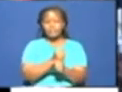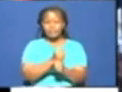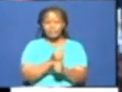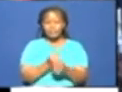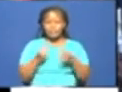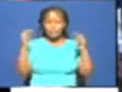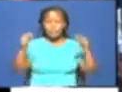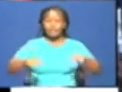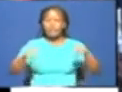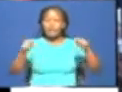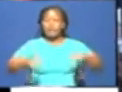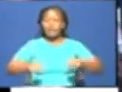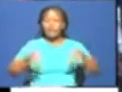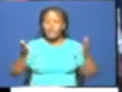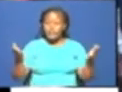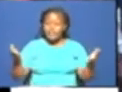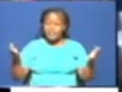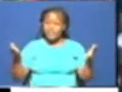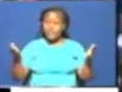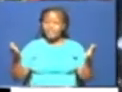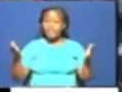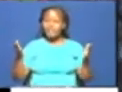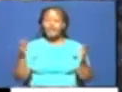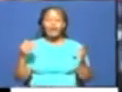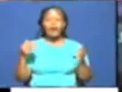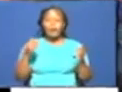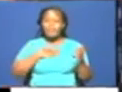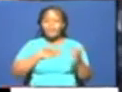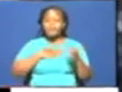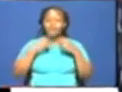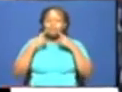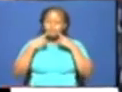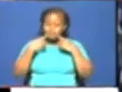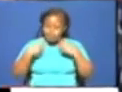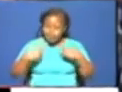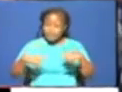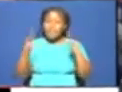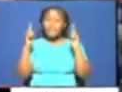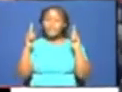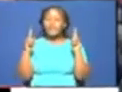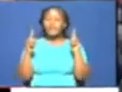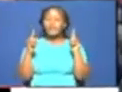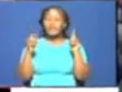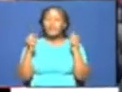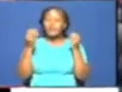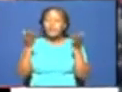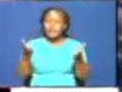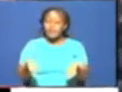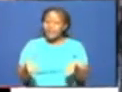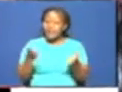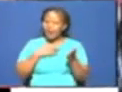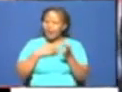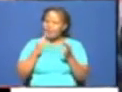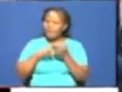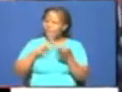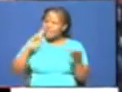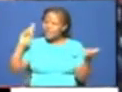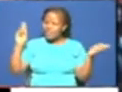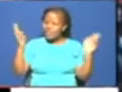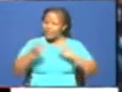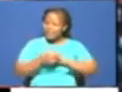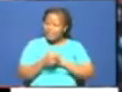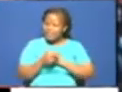Today, I boldly declare that I'm neither repentant nor